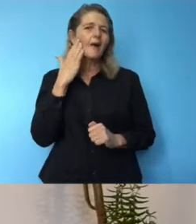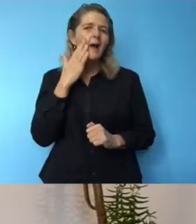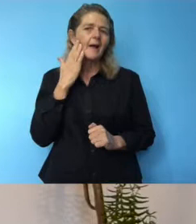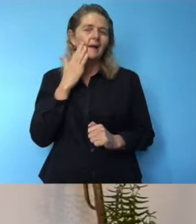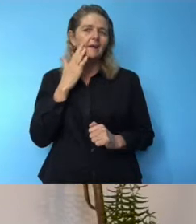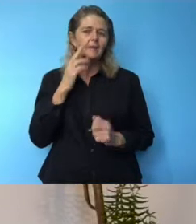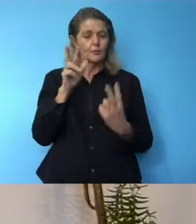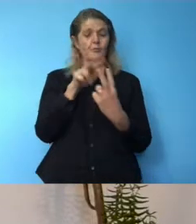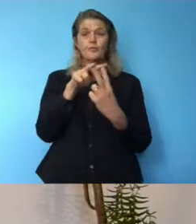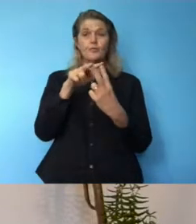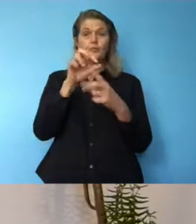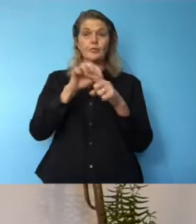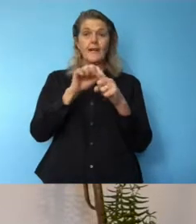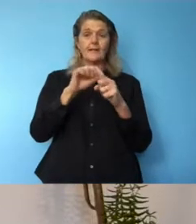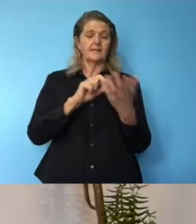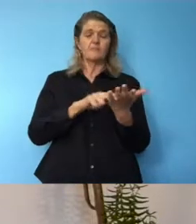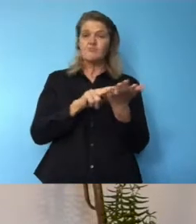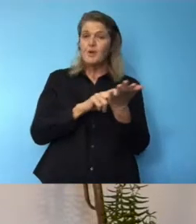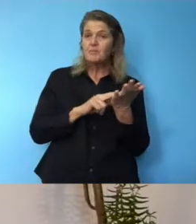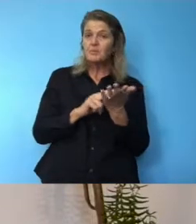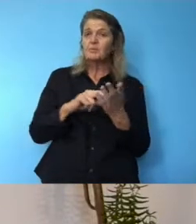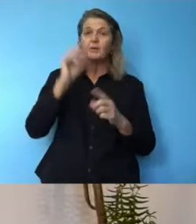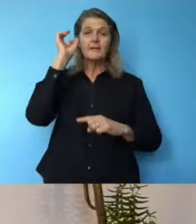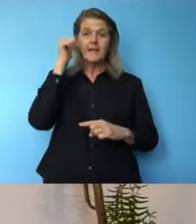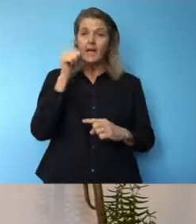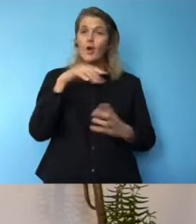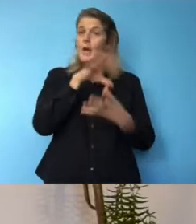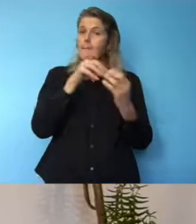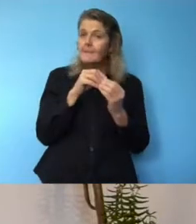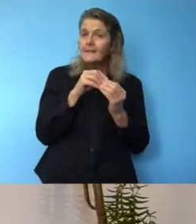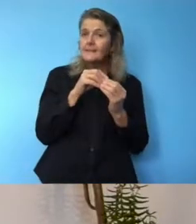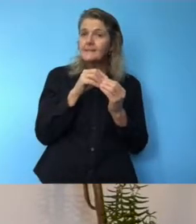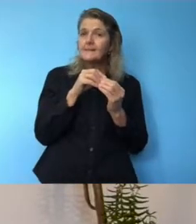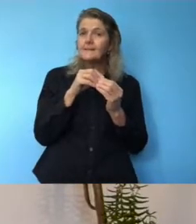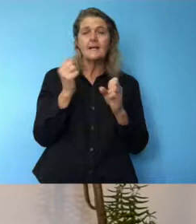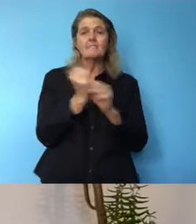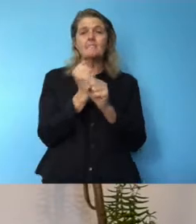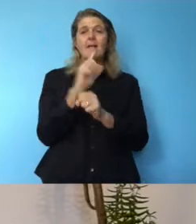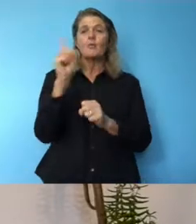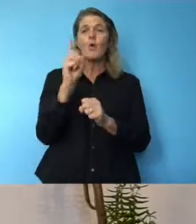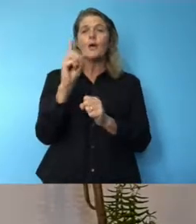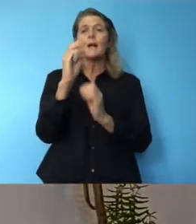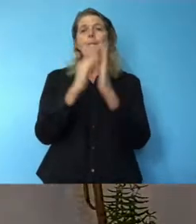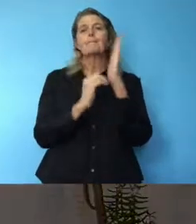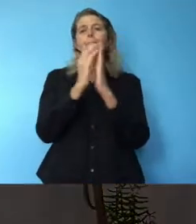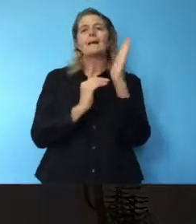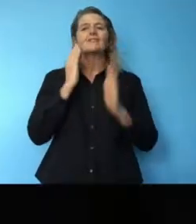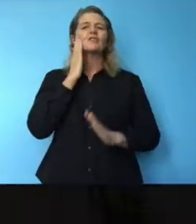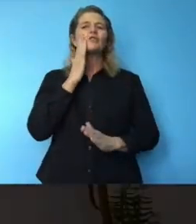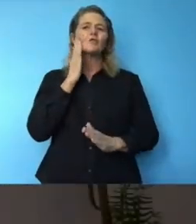our purple and our yellow, made into the, mixed together to make a painter's grey, and then drop down to our